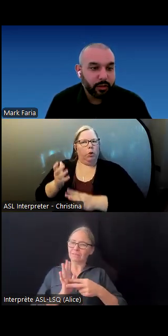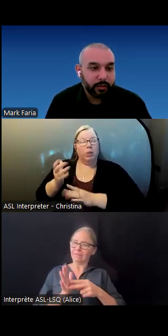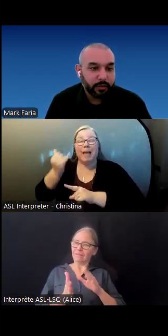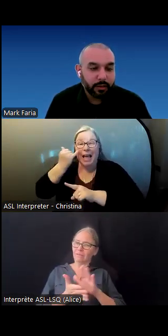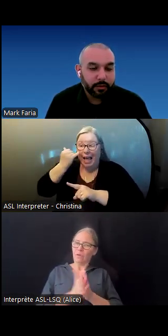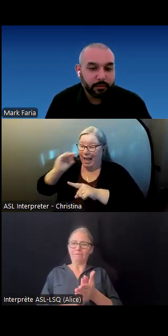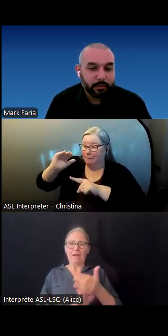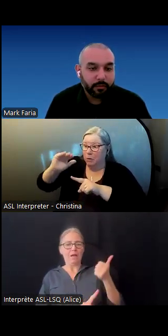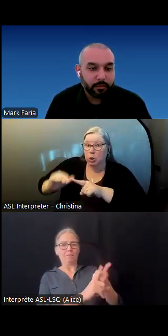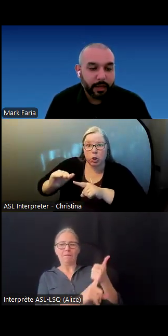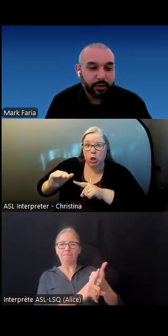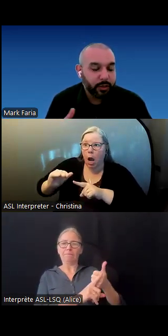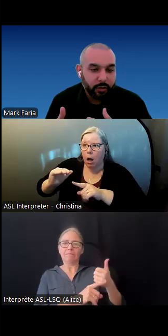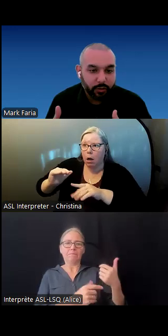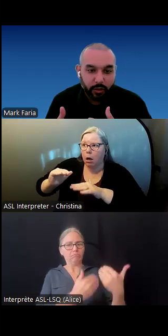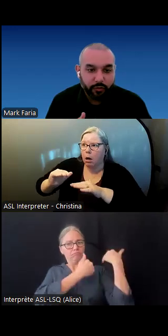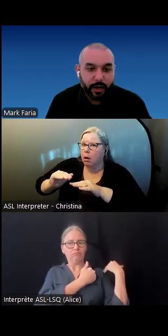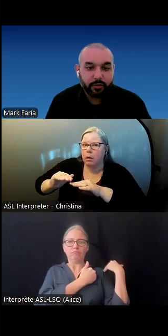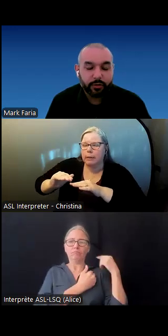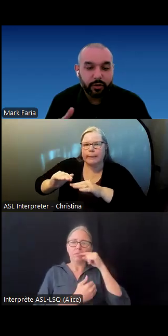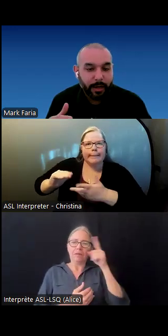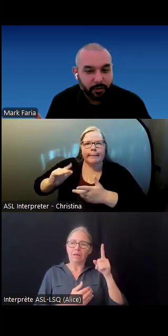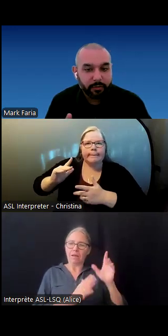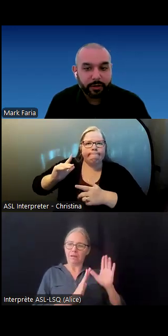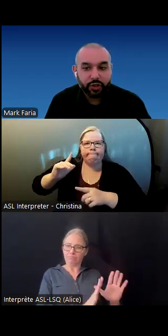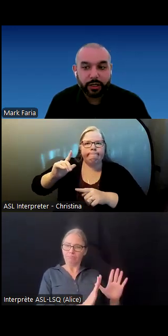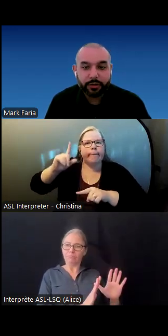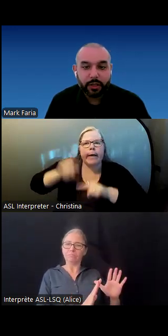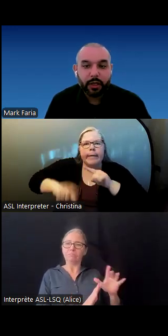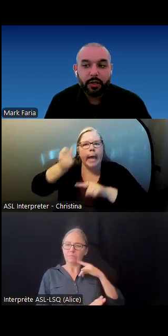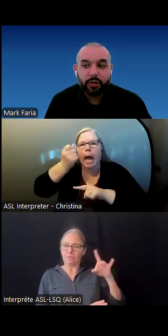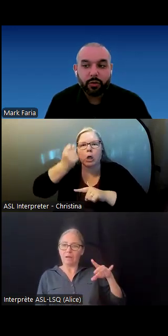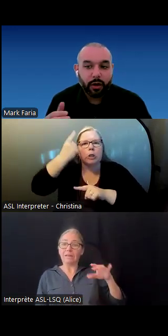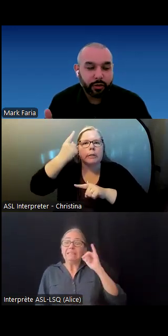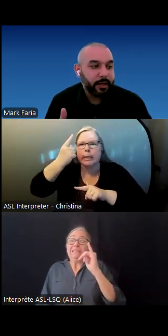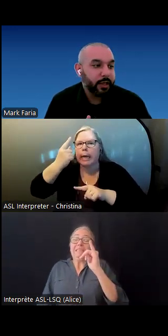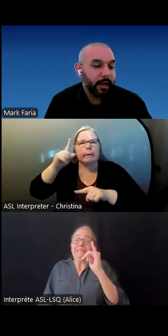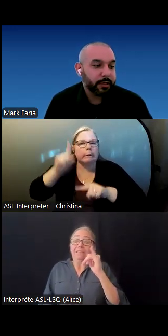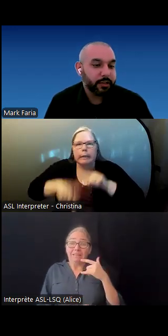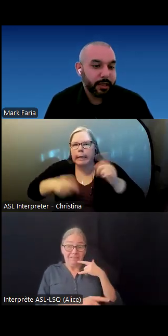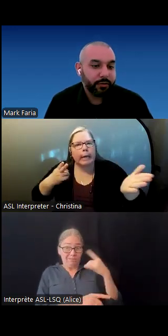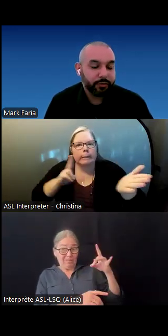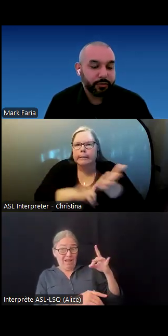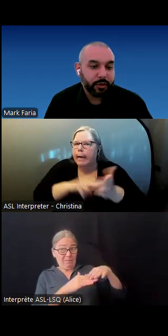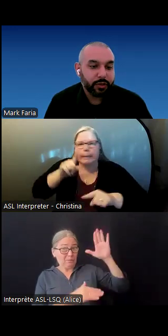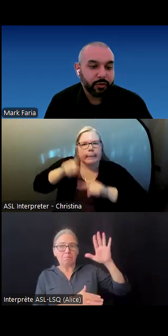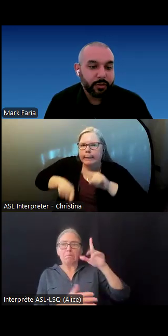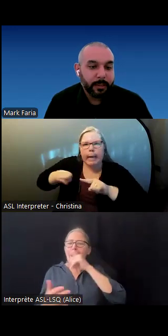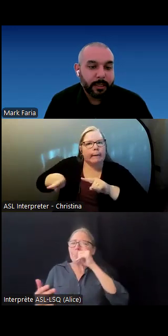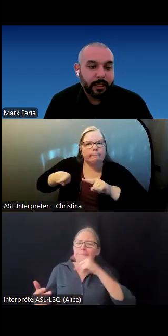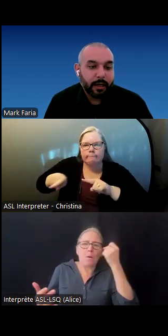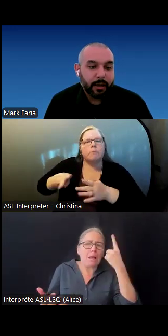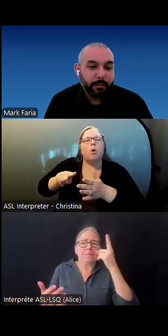to, enter into a contract, or you're a parent of a minor child, you are authorized to act as the account holder as well